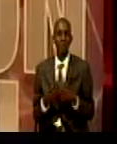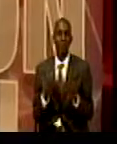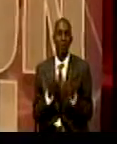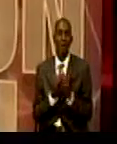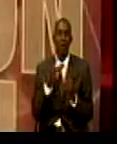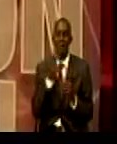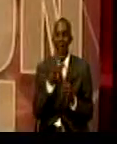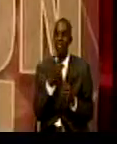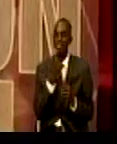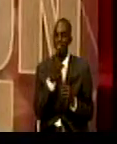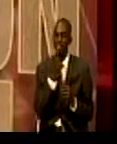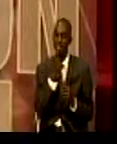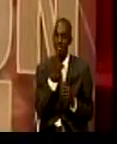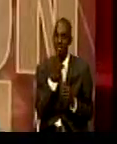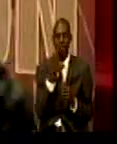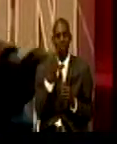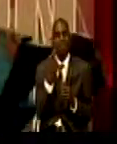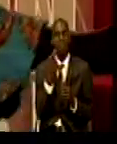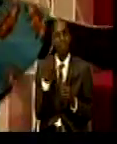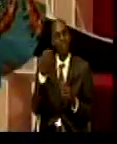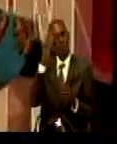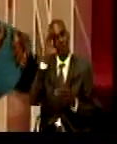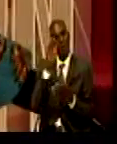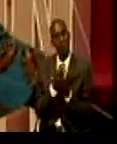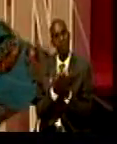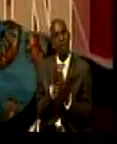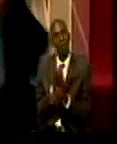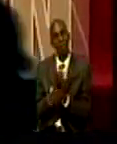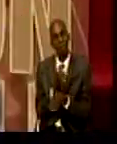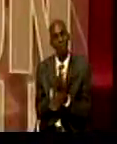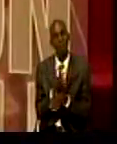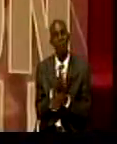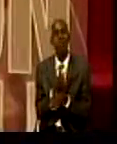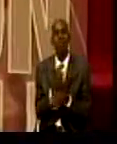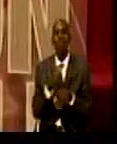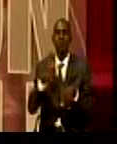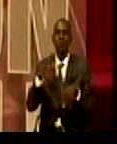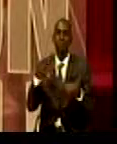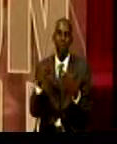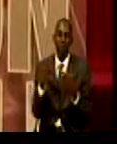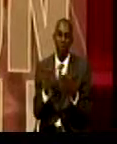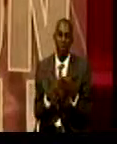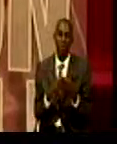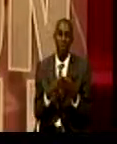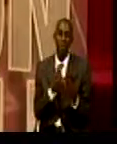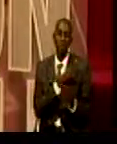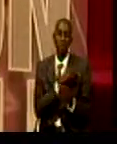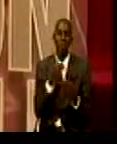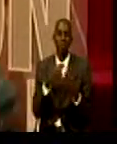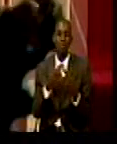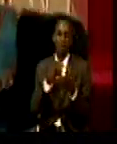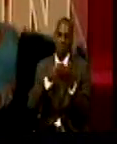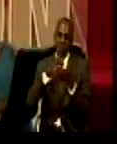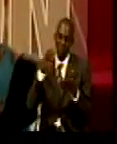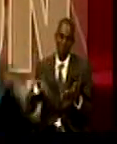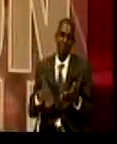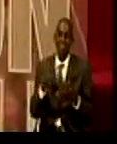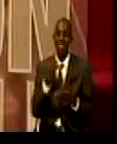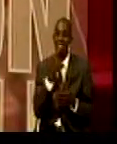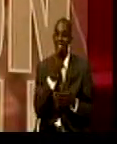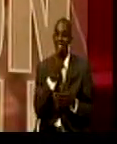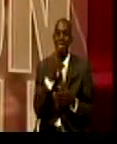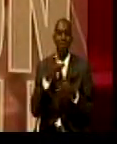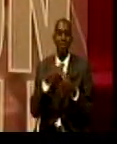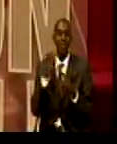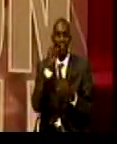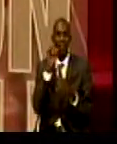teeth. My husband said, Ma, go hospital, they remove the teeth. I said, no, God is there. This divine solution